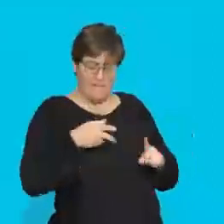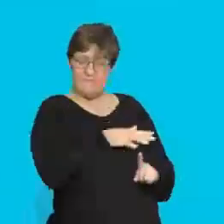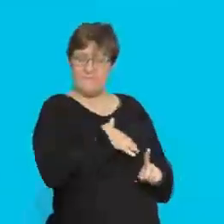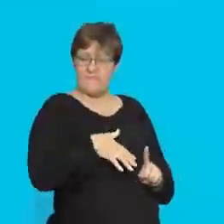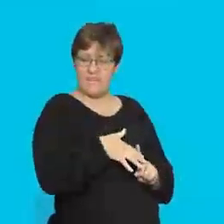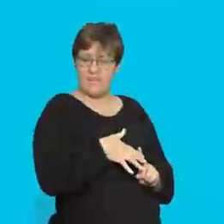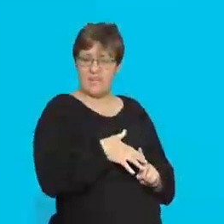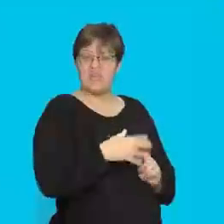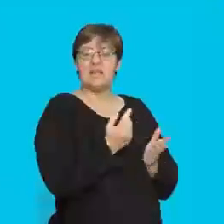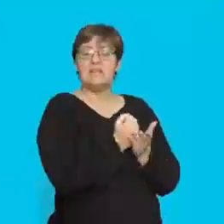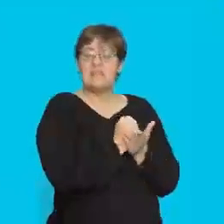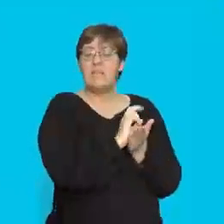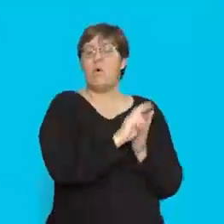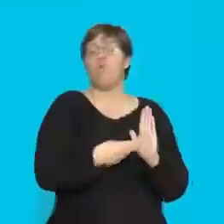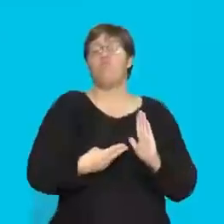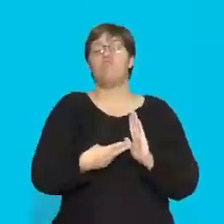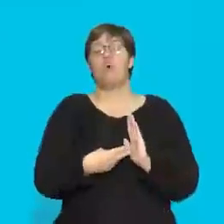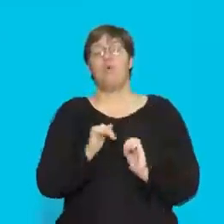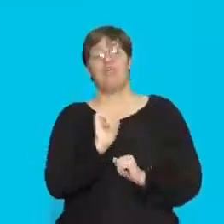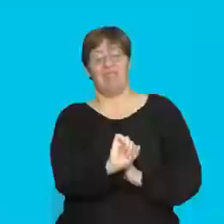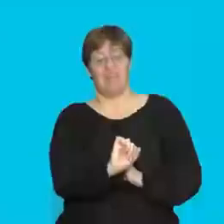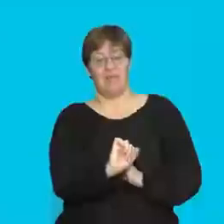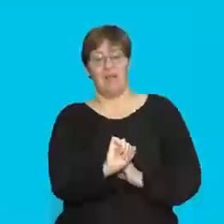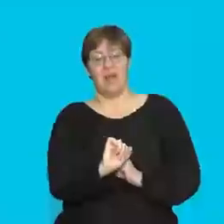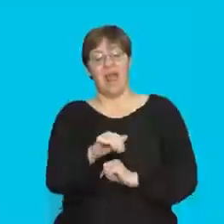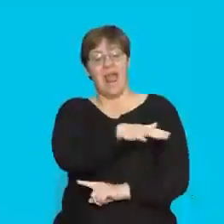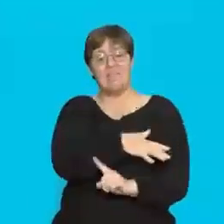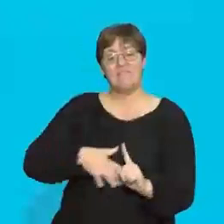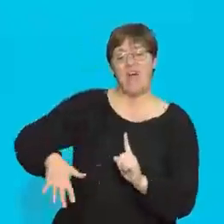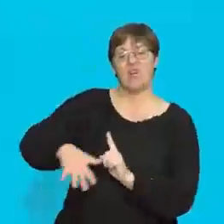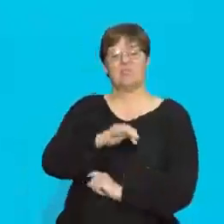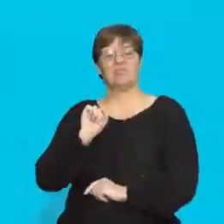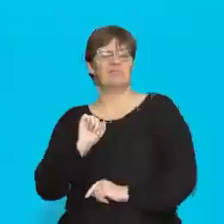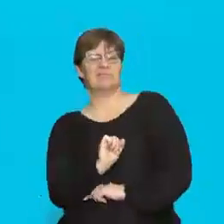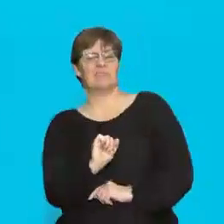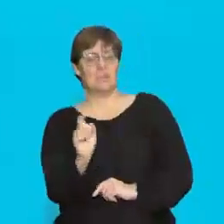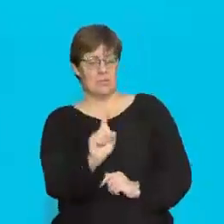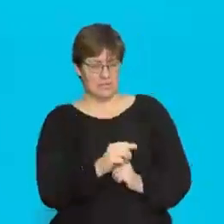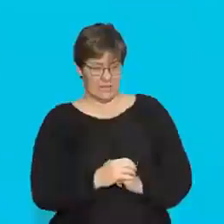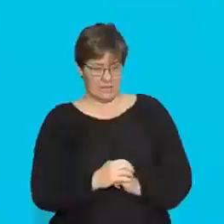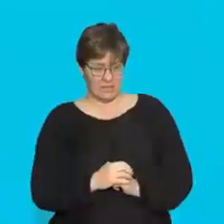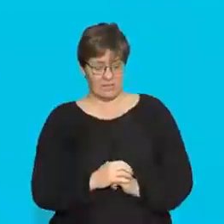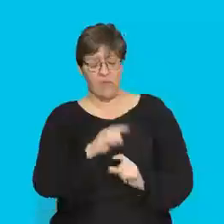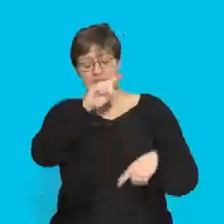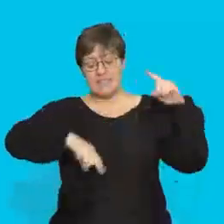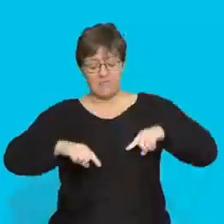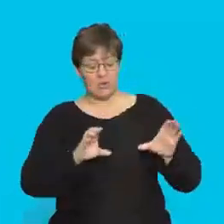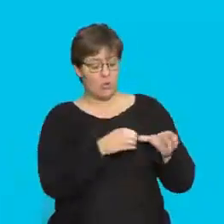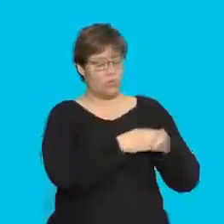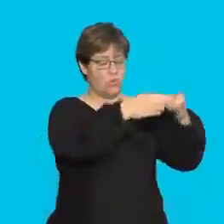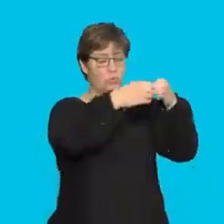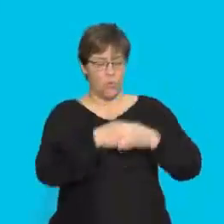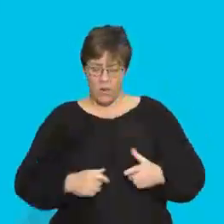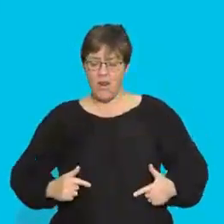where it lives, as well as the role that it plays in the environment. So